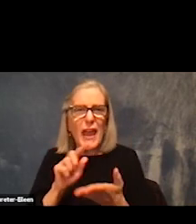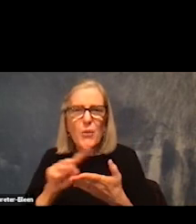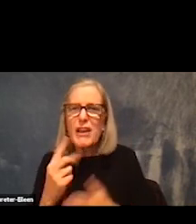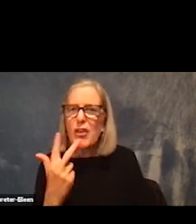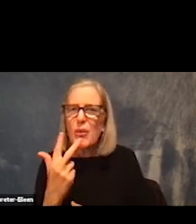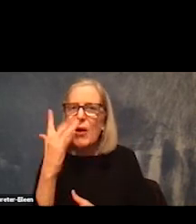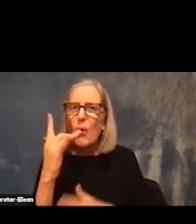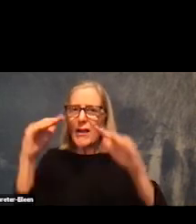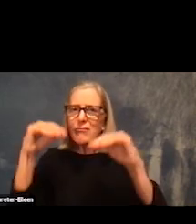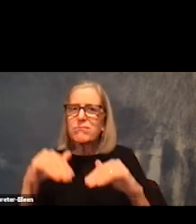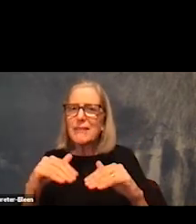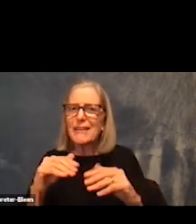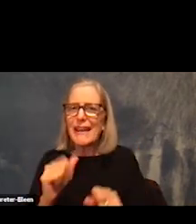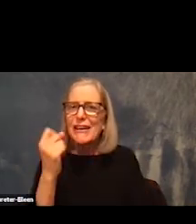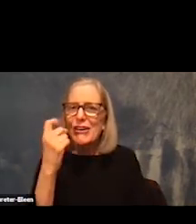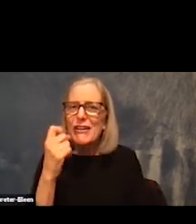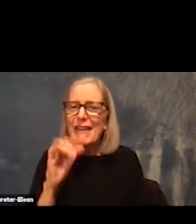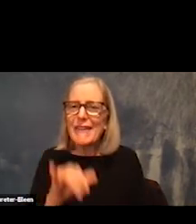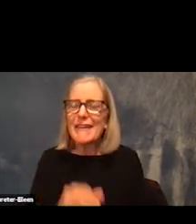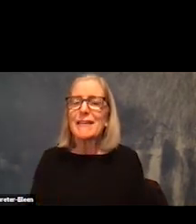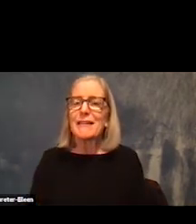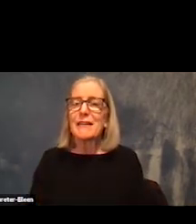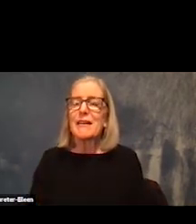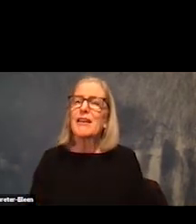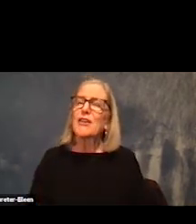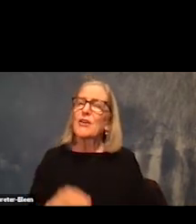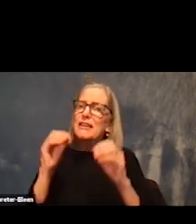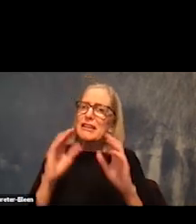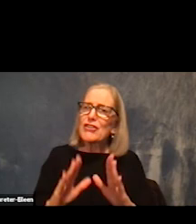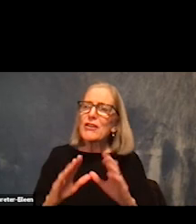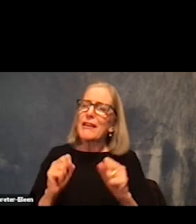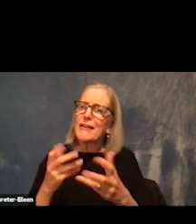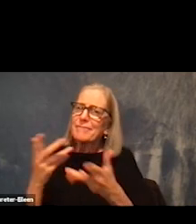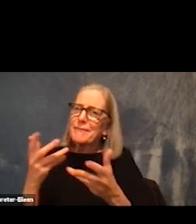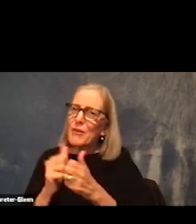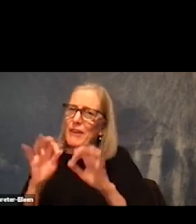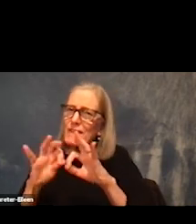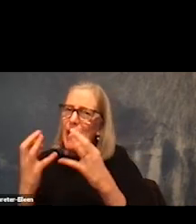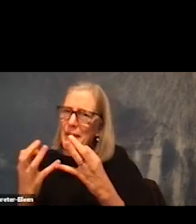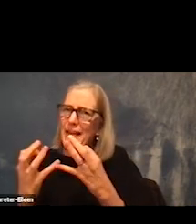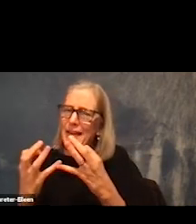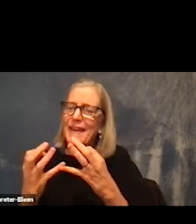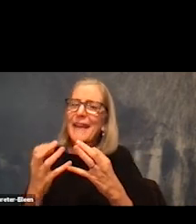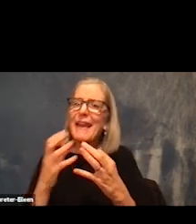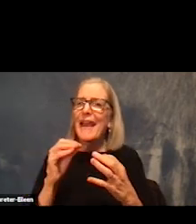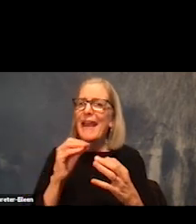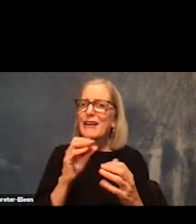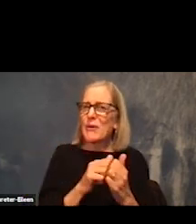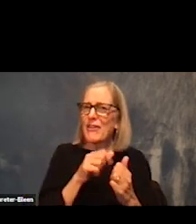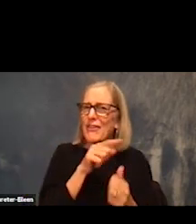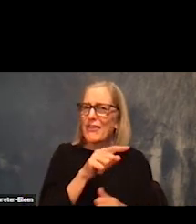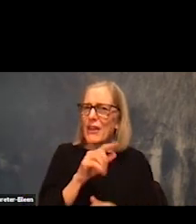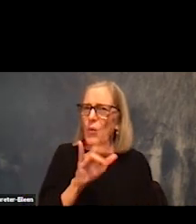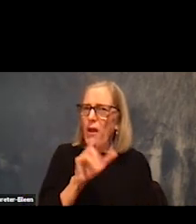a conversation with Juan and his family about why he advocates less in English, the green line. Is